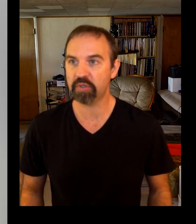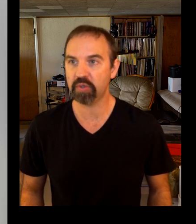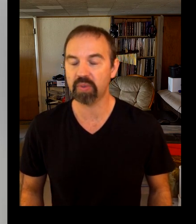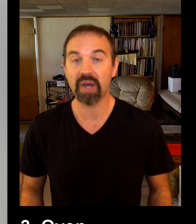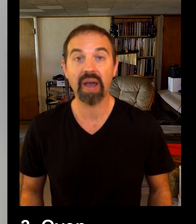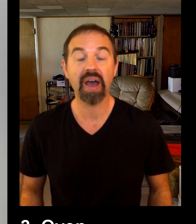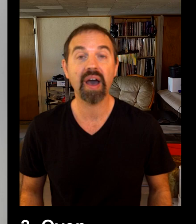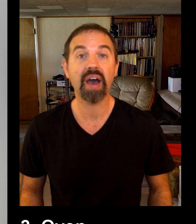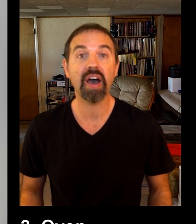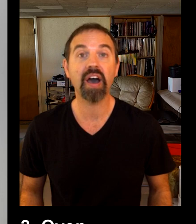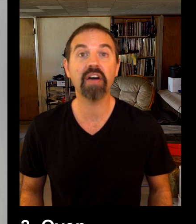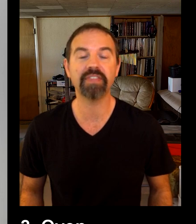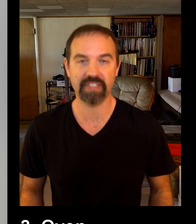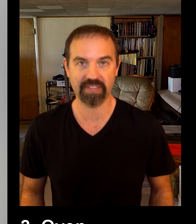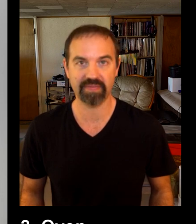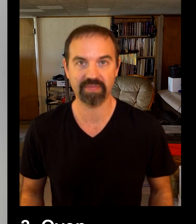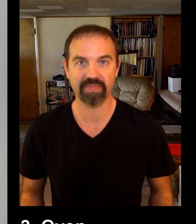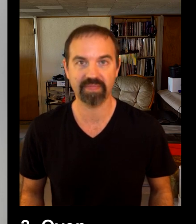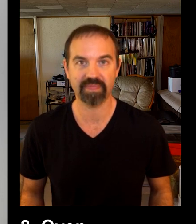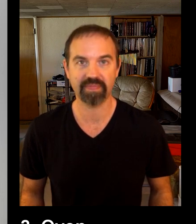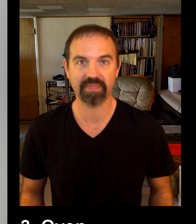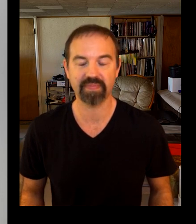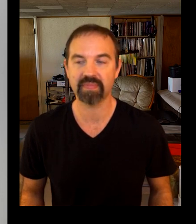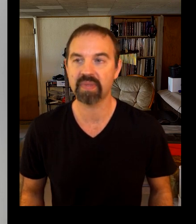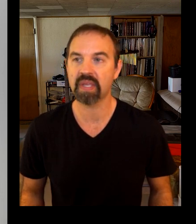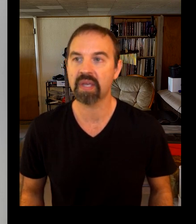Number 2, oven.